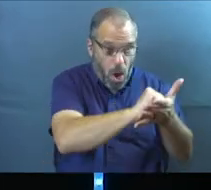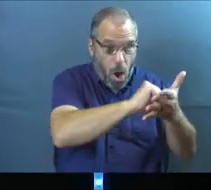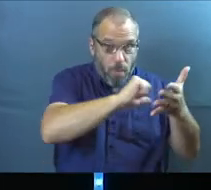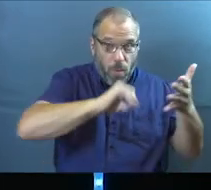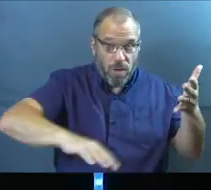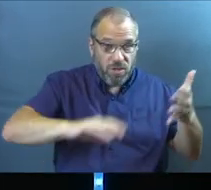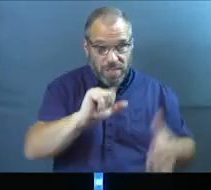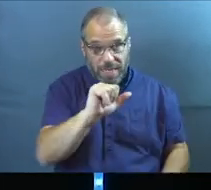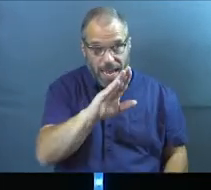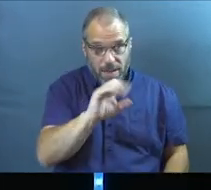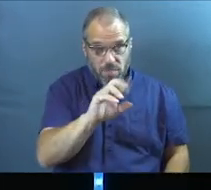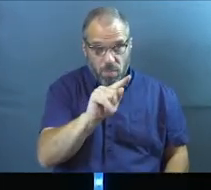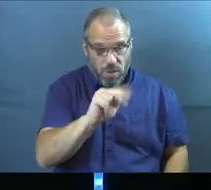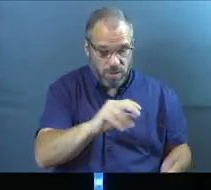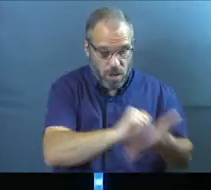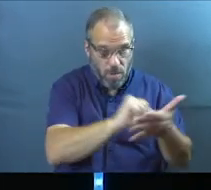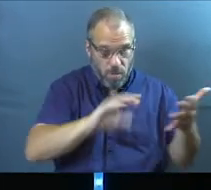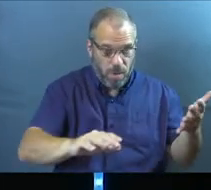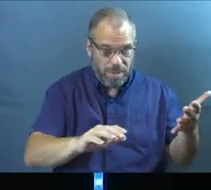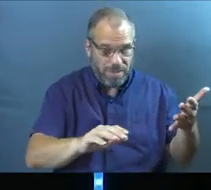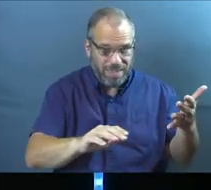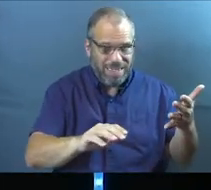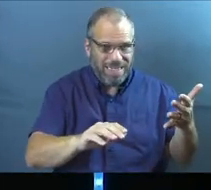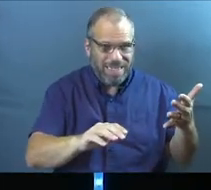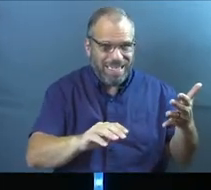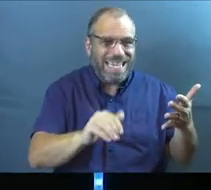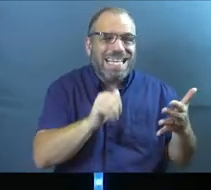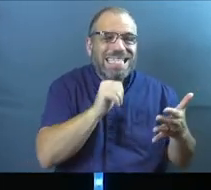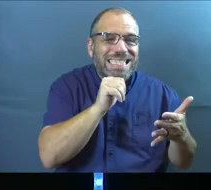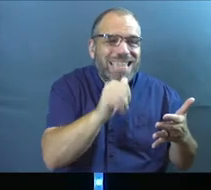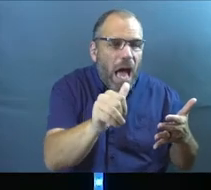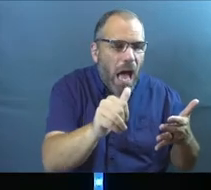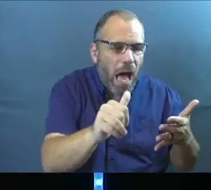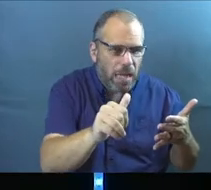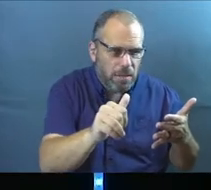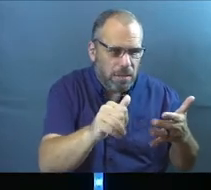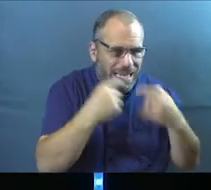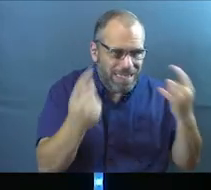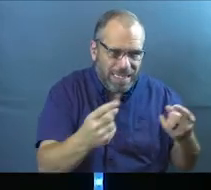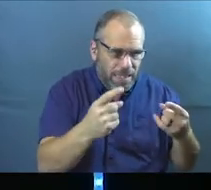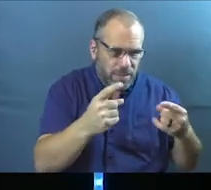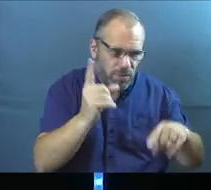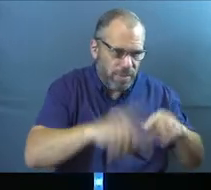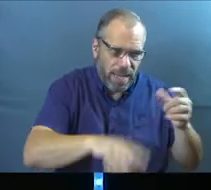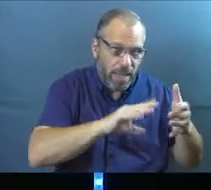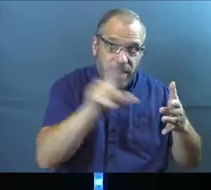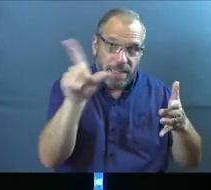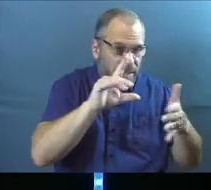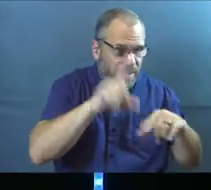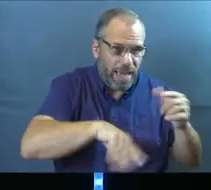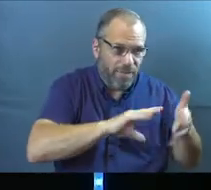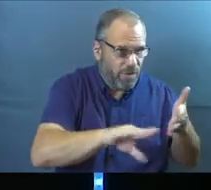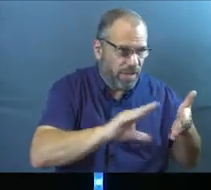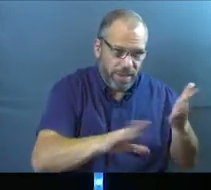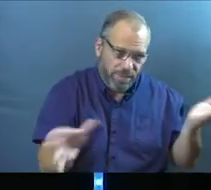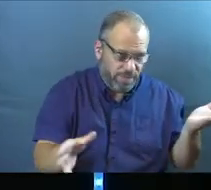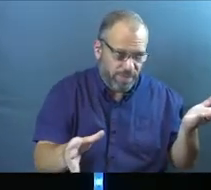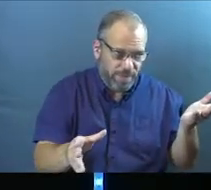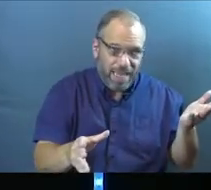abortion is not the unforgivable sin in anybody's life. And it was just